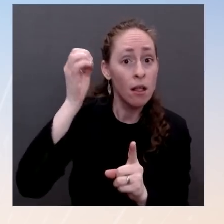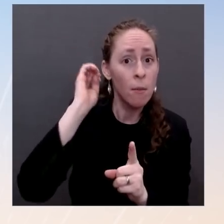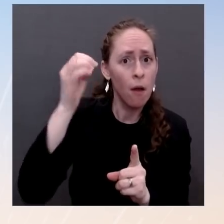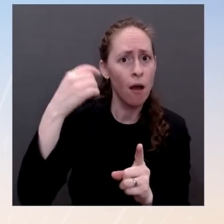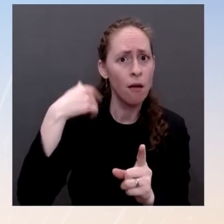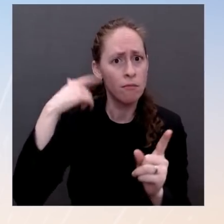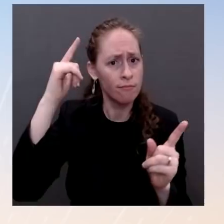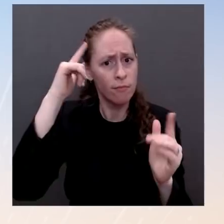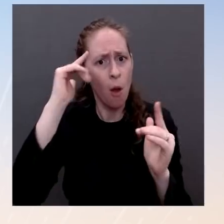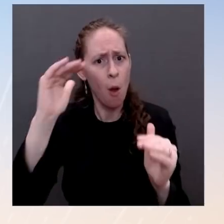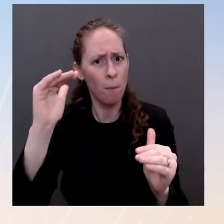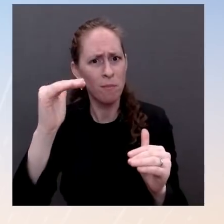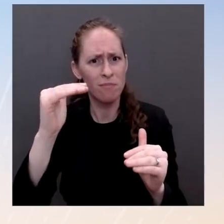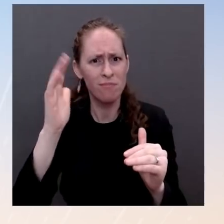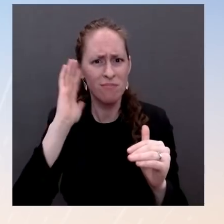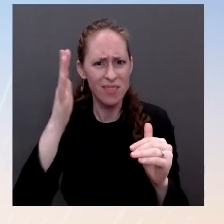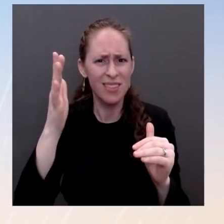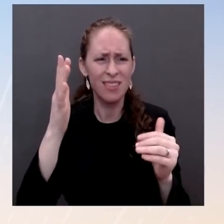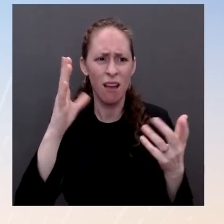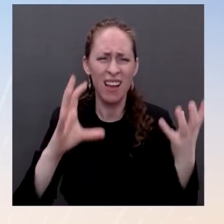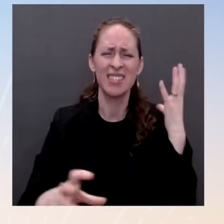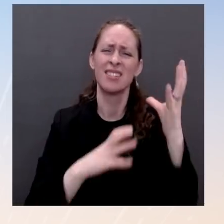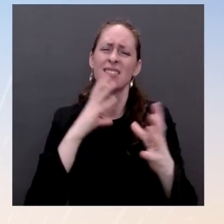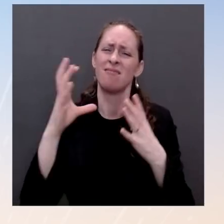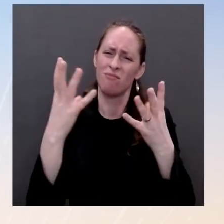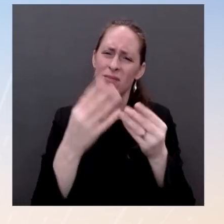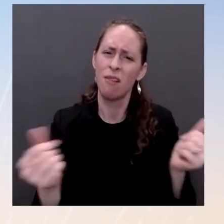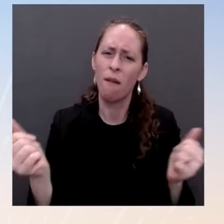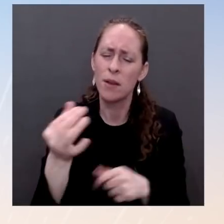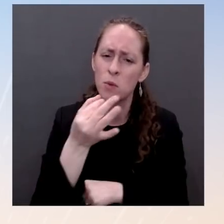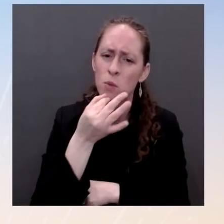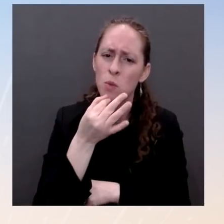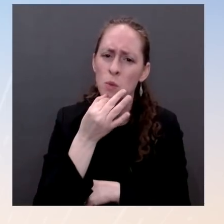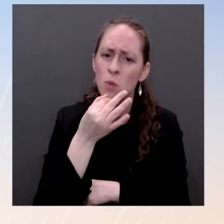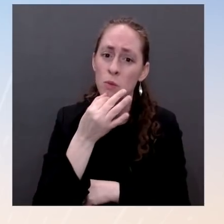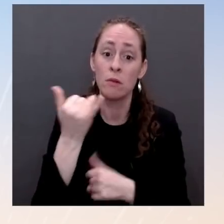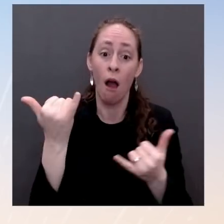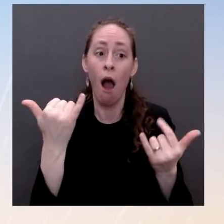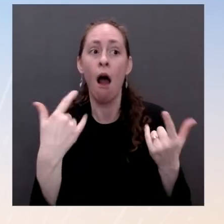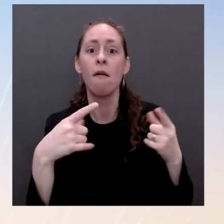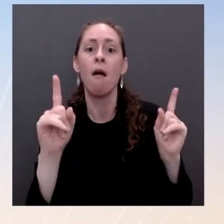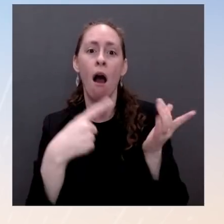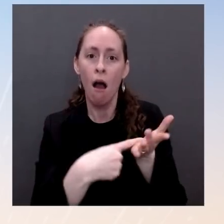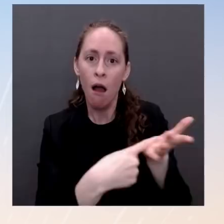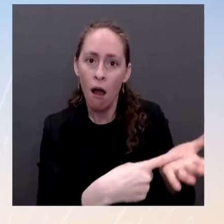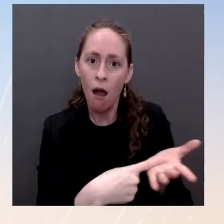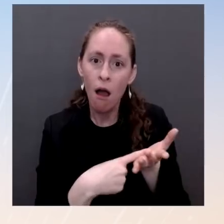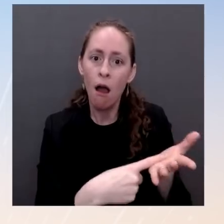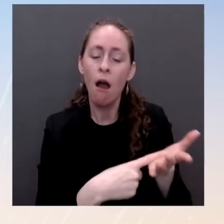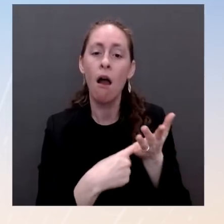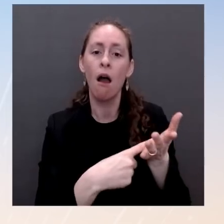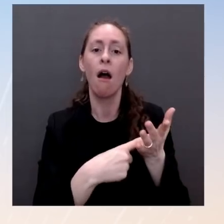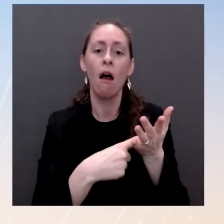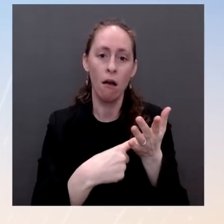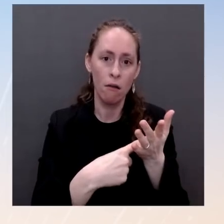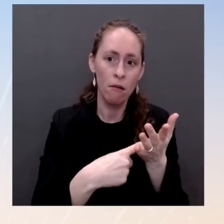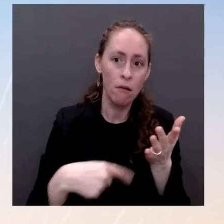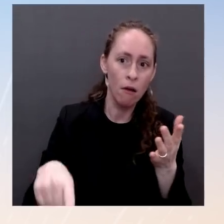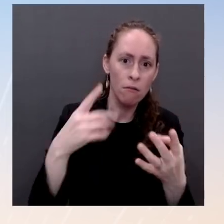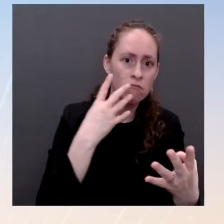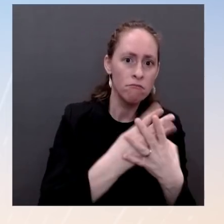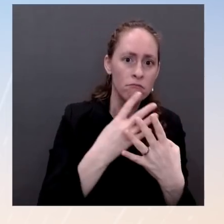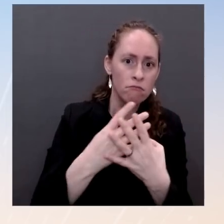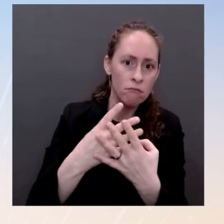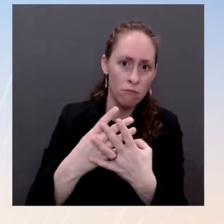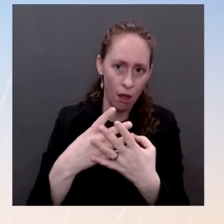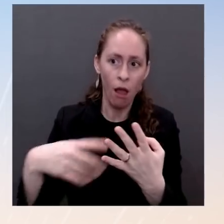to promote dialogue, release political prisoners, and enable expanded delivery of medical supplies in the Tigray region. We continue to have serious concerns about the